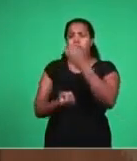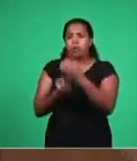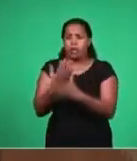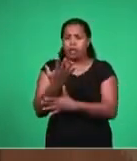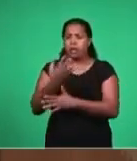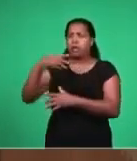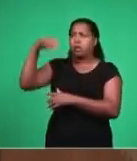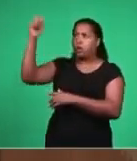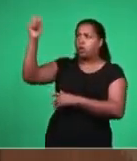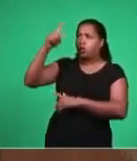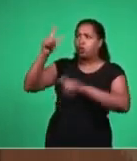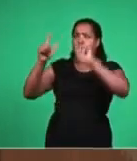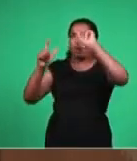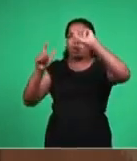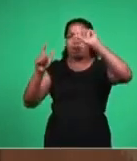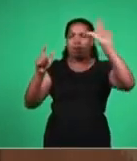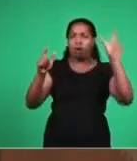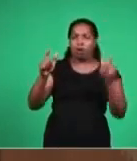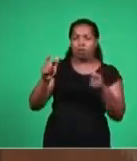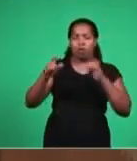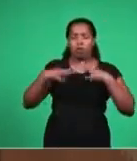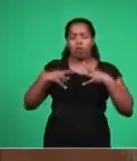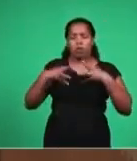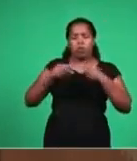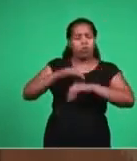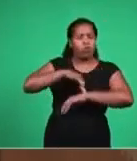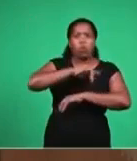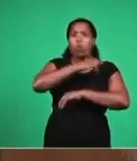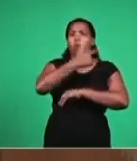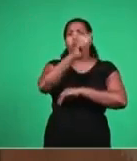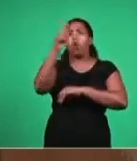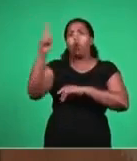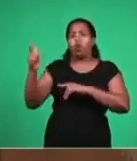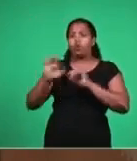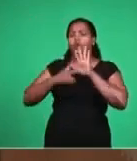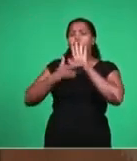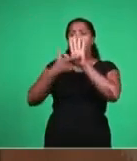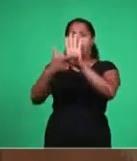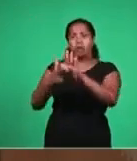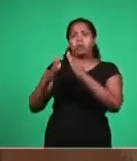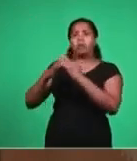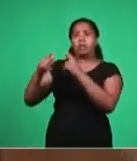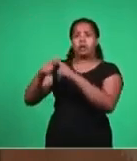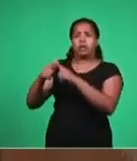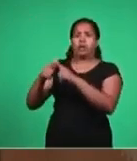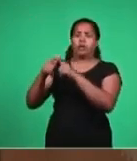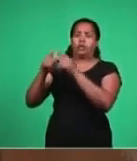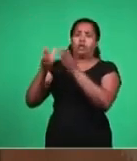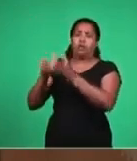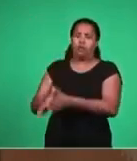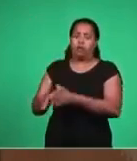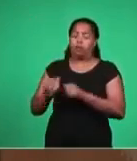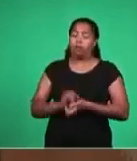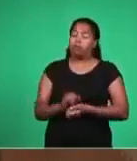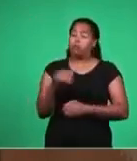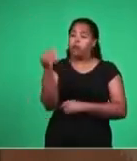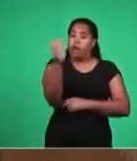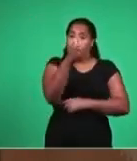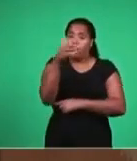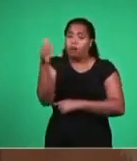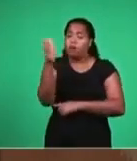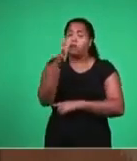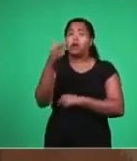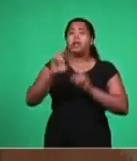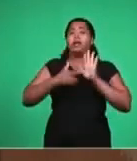great creation, the sun, the moon, and everything else that it represents. The banners